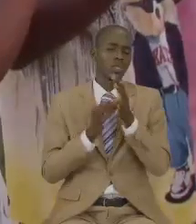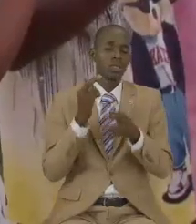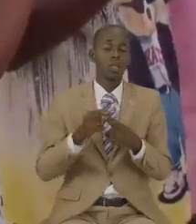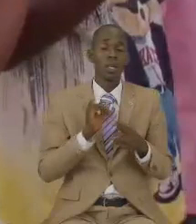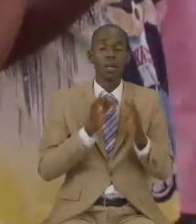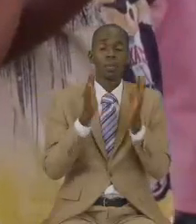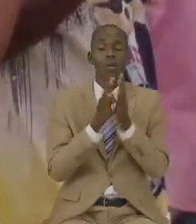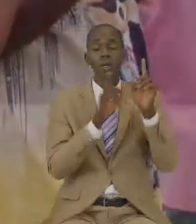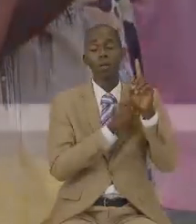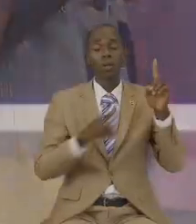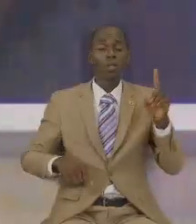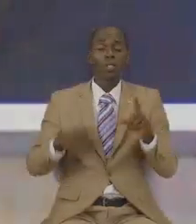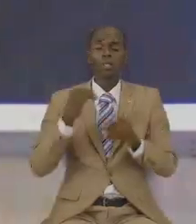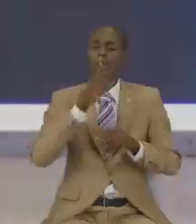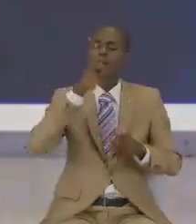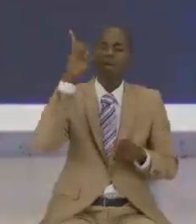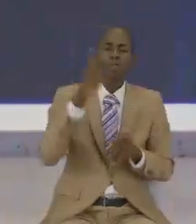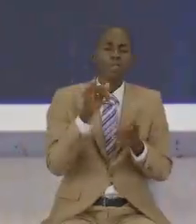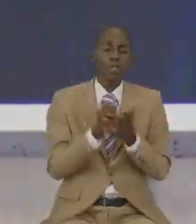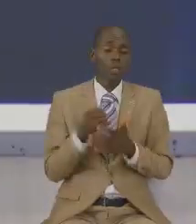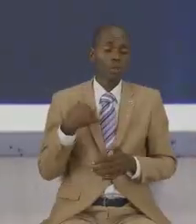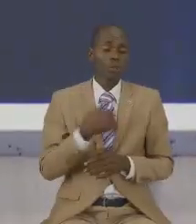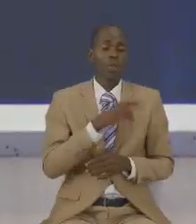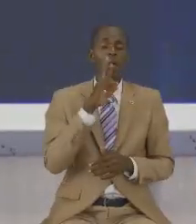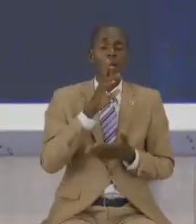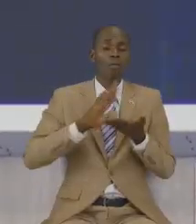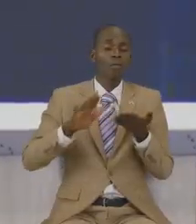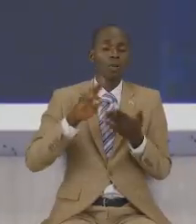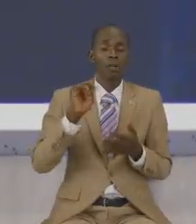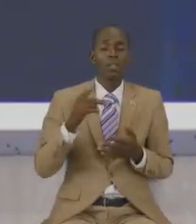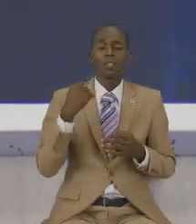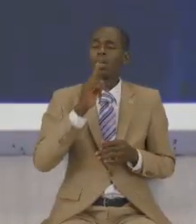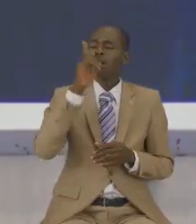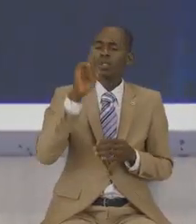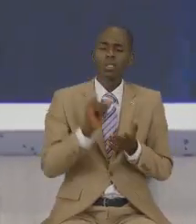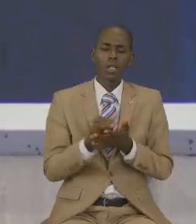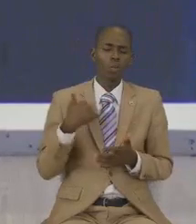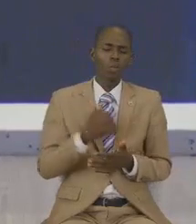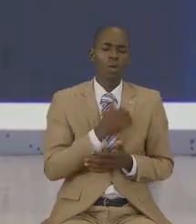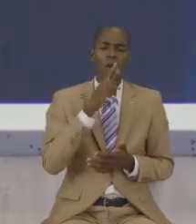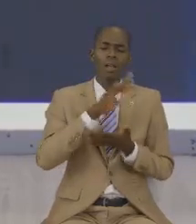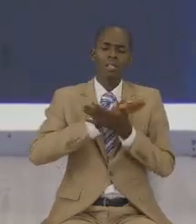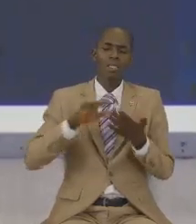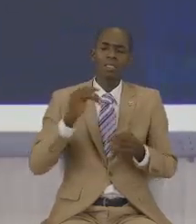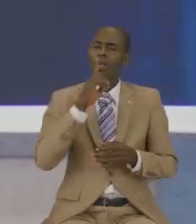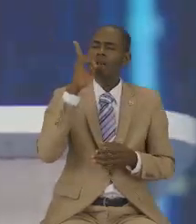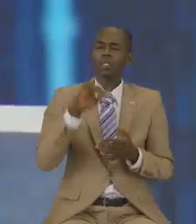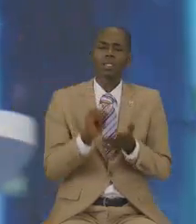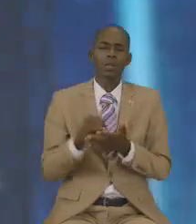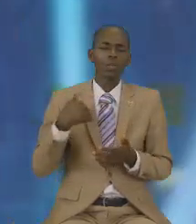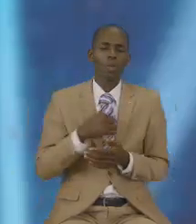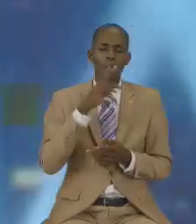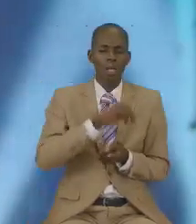Lord, the assurance that you have forgiven, the assurance that you have cleansed, the assurance that you have transformed, the assurance that